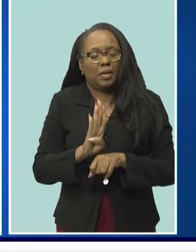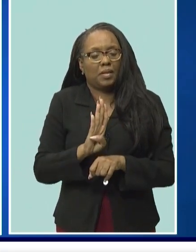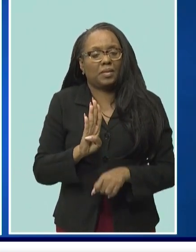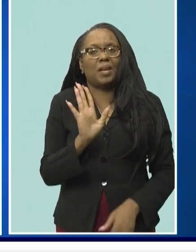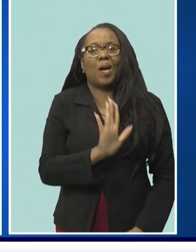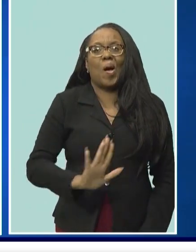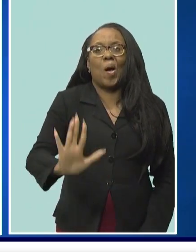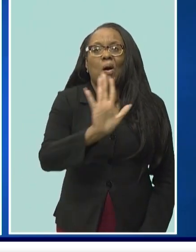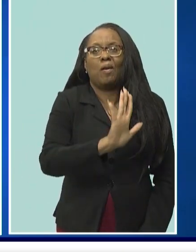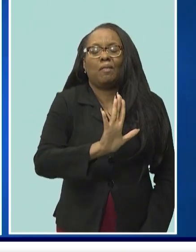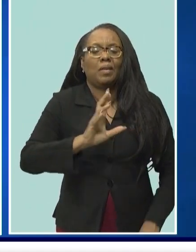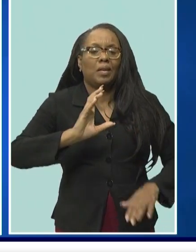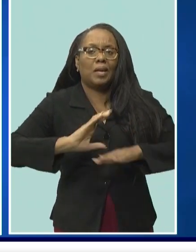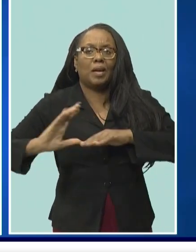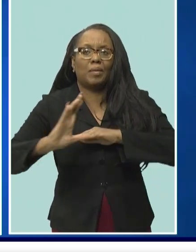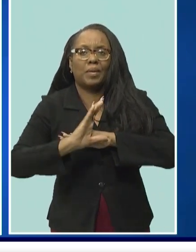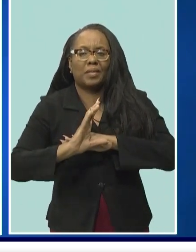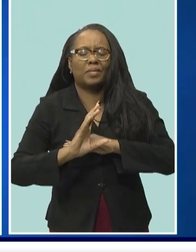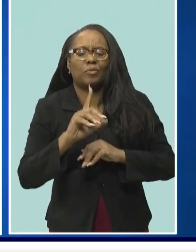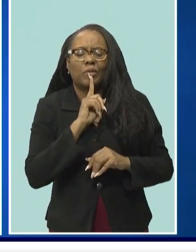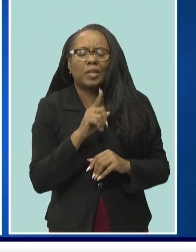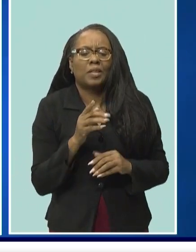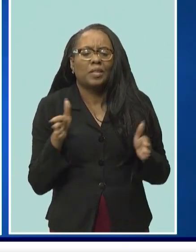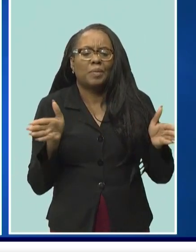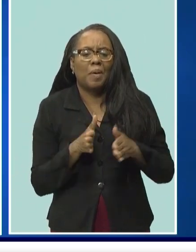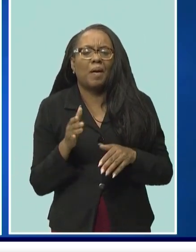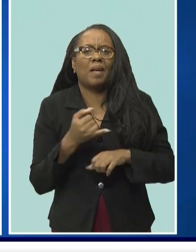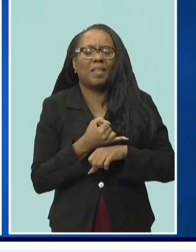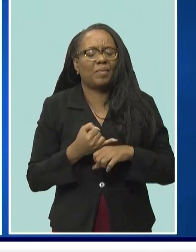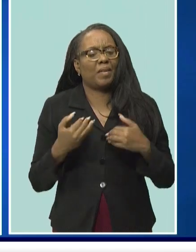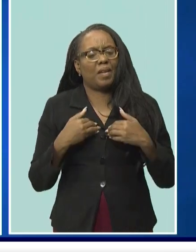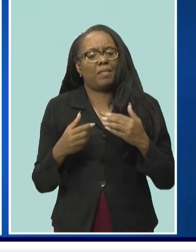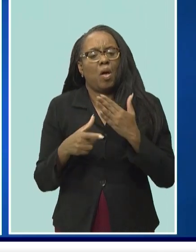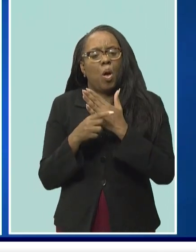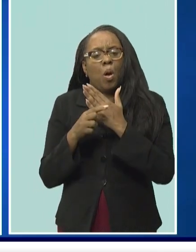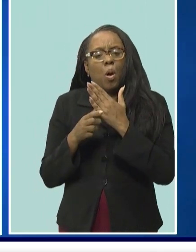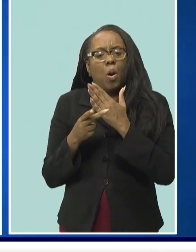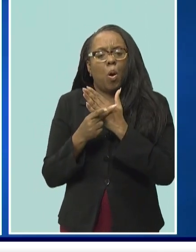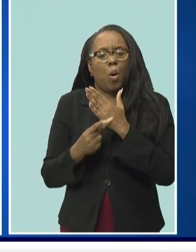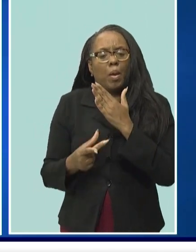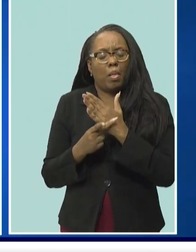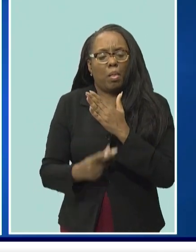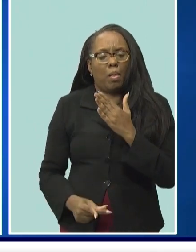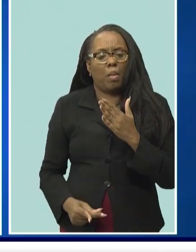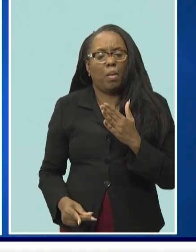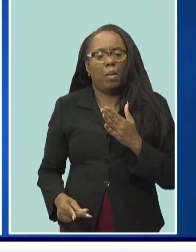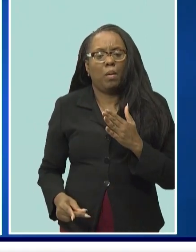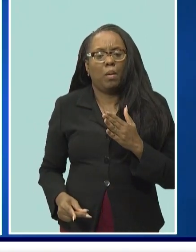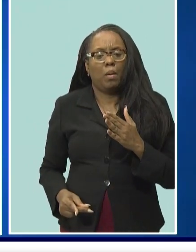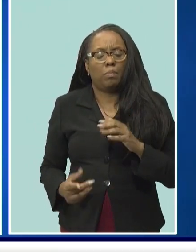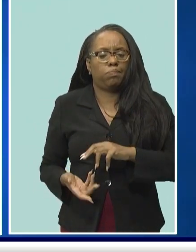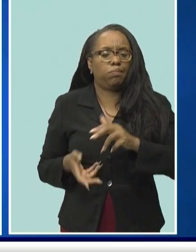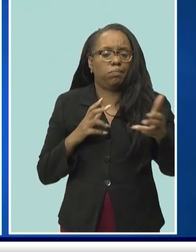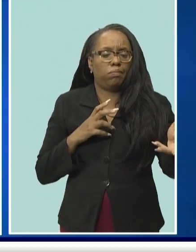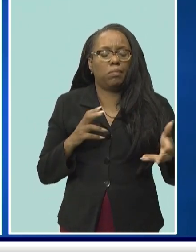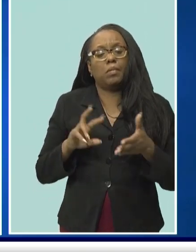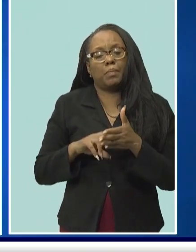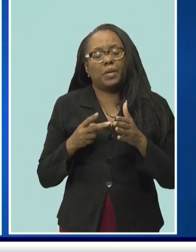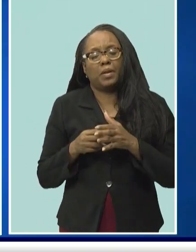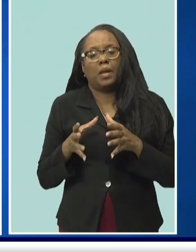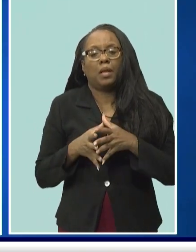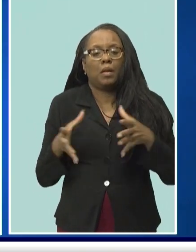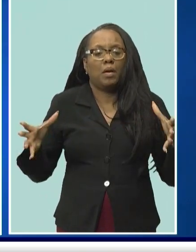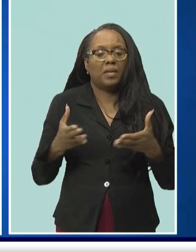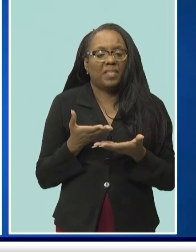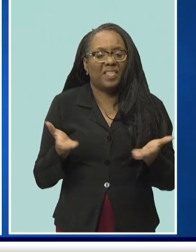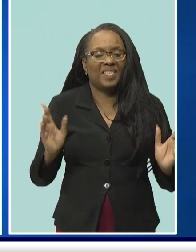Caribbean, especially small island developing states, polycrisis situations, which just means that you have several things that need fixing. And so